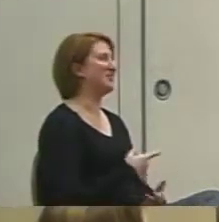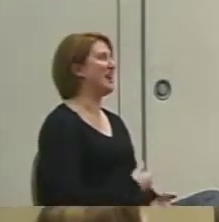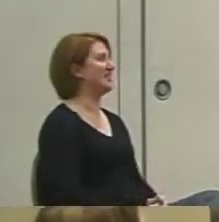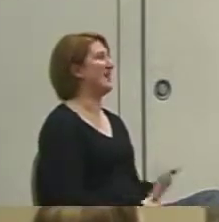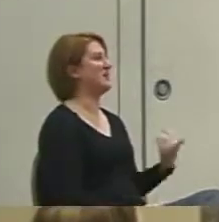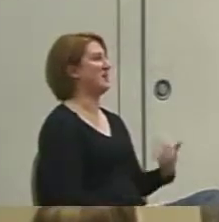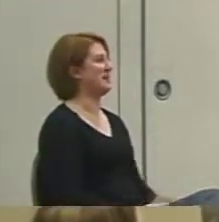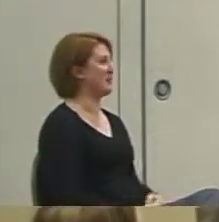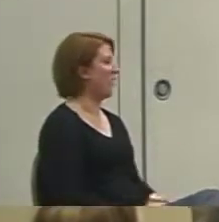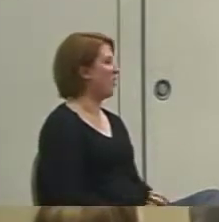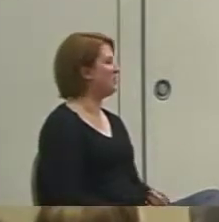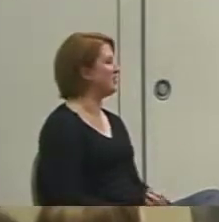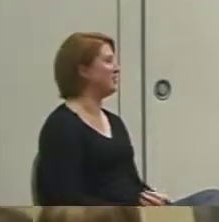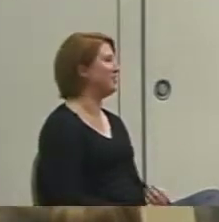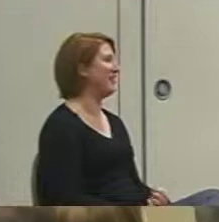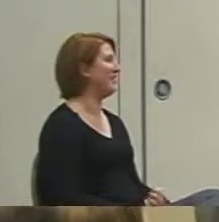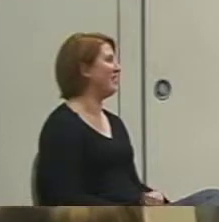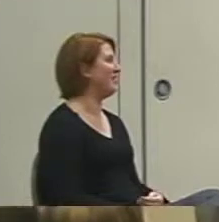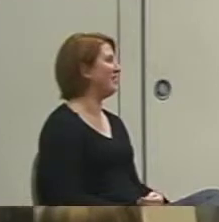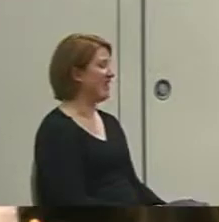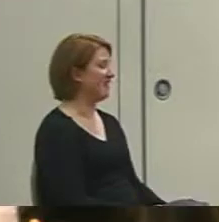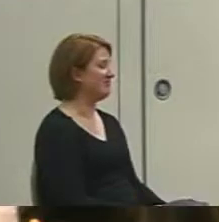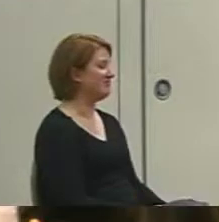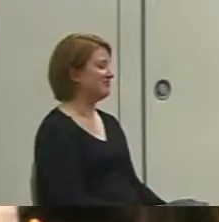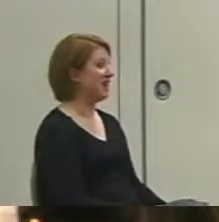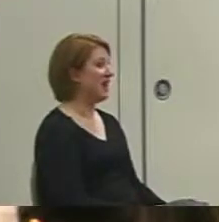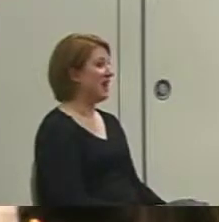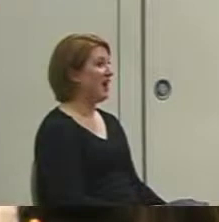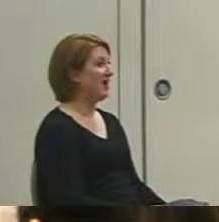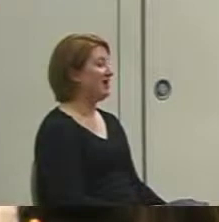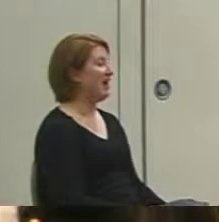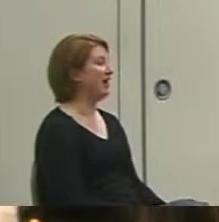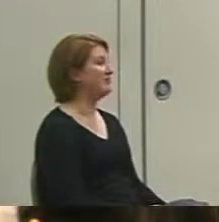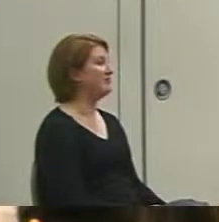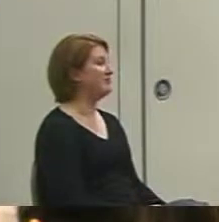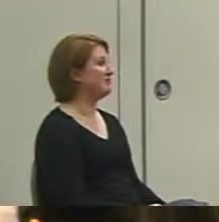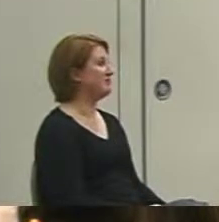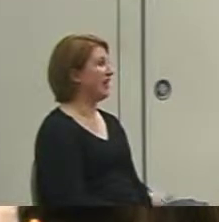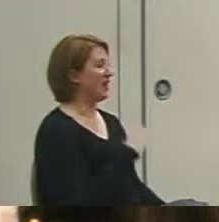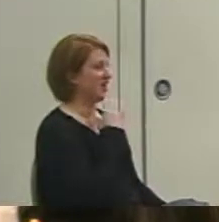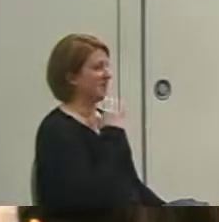within 25 days of when we wrote this objective. Okay.